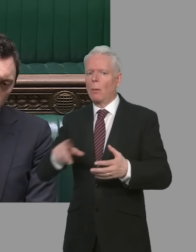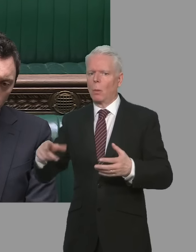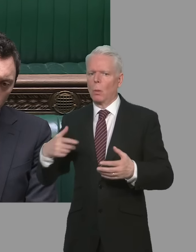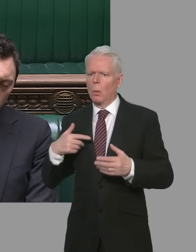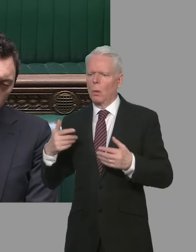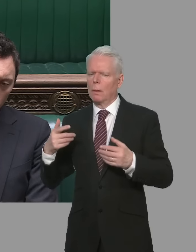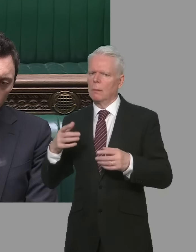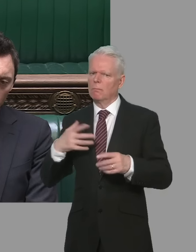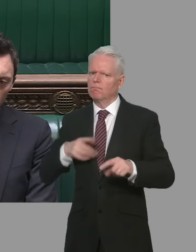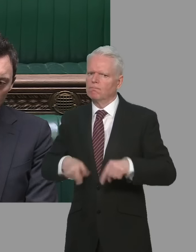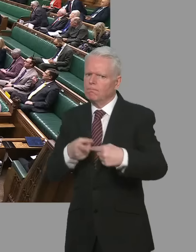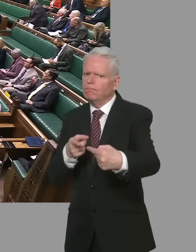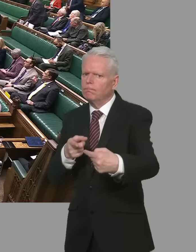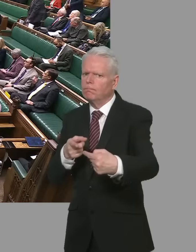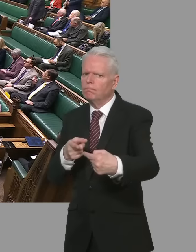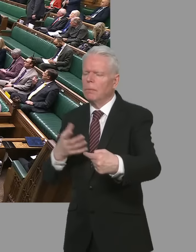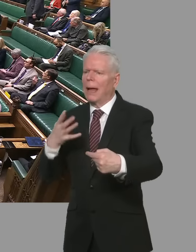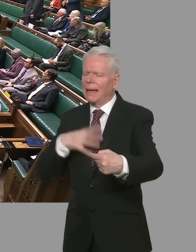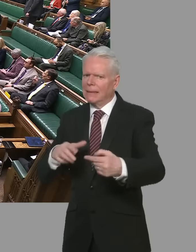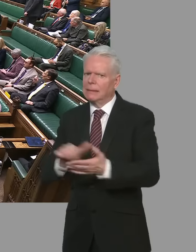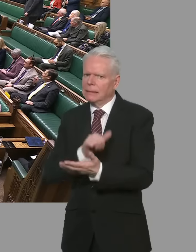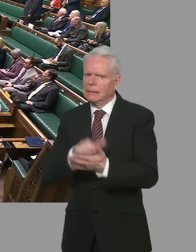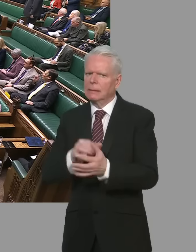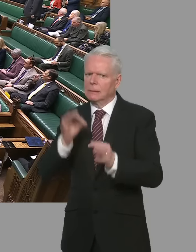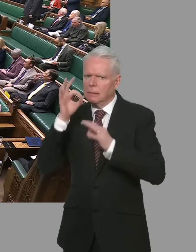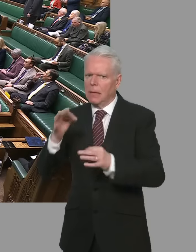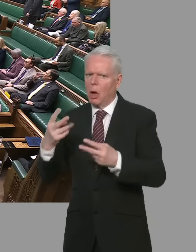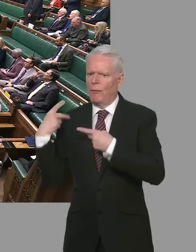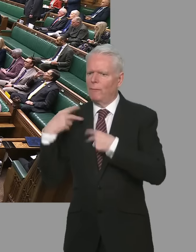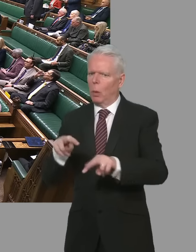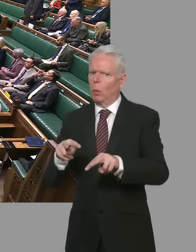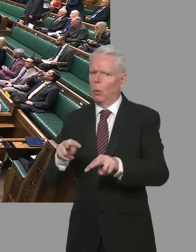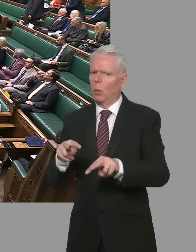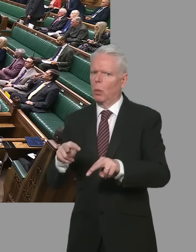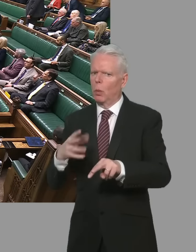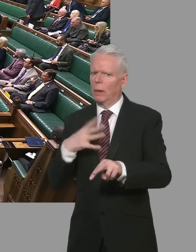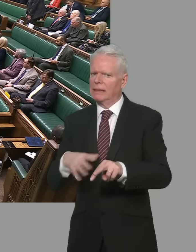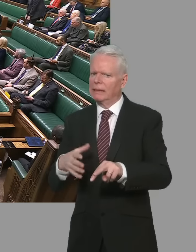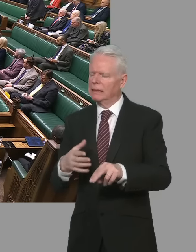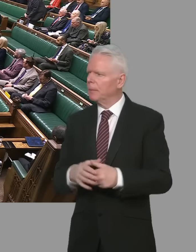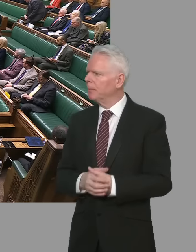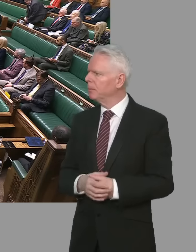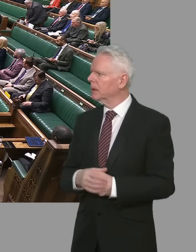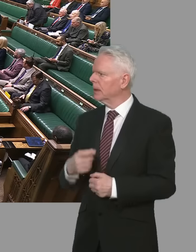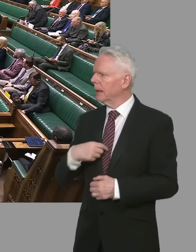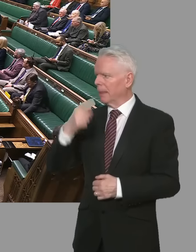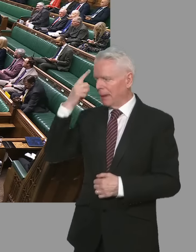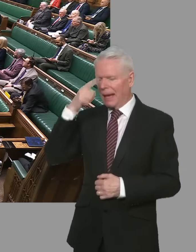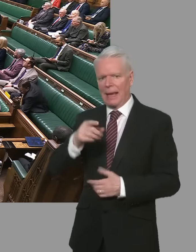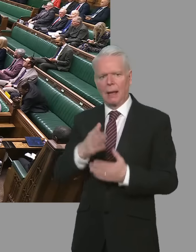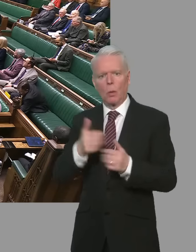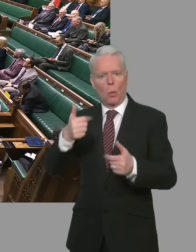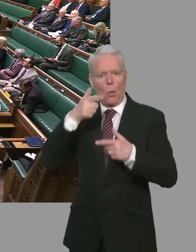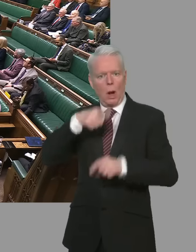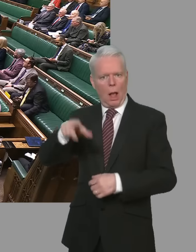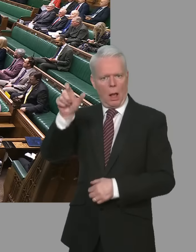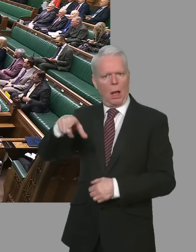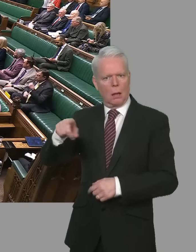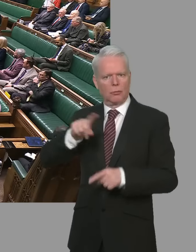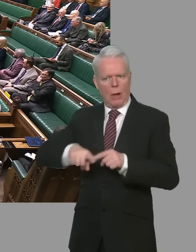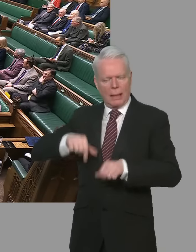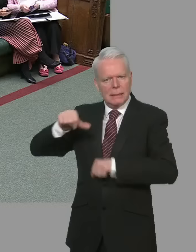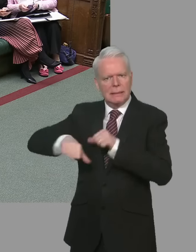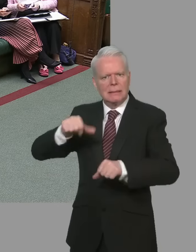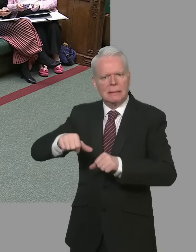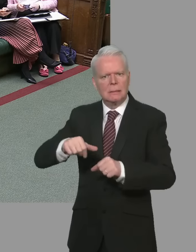our legal system. Paul Curlin, Liberal Democrat spokesperson. Thank you, Mr. Speaker. On a recent visit to Northern Ireland, I met